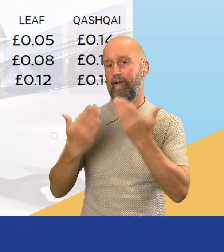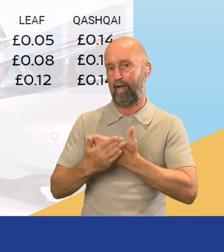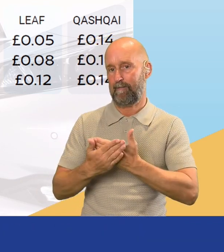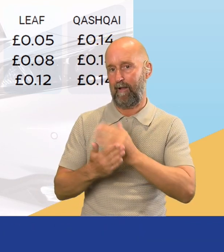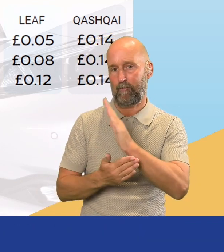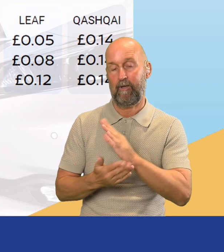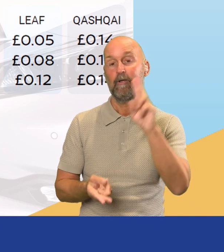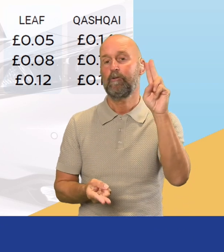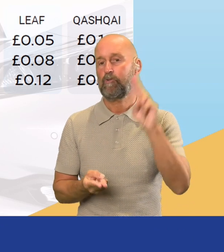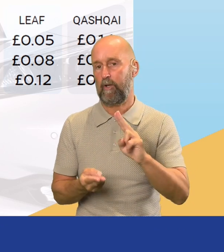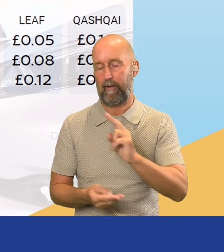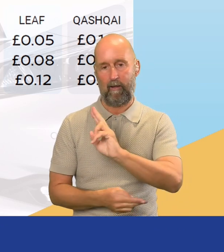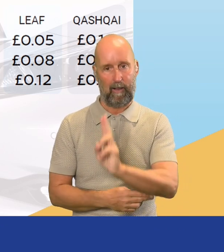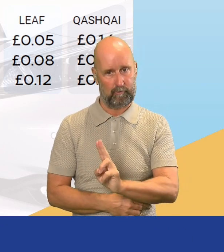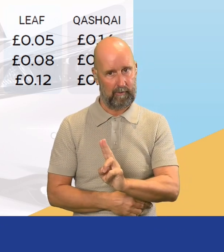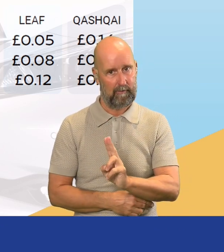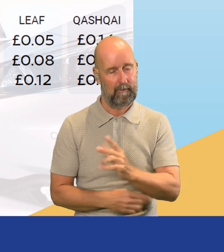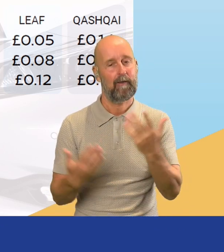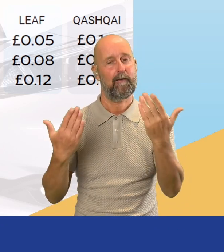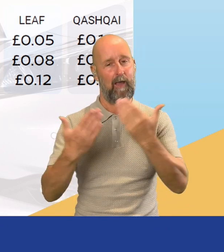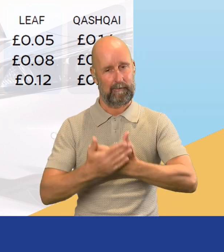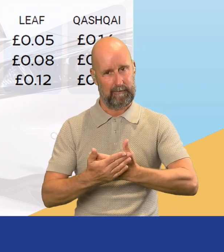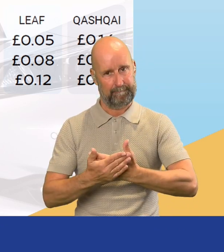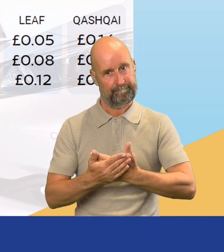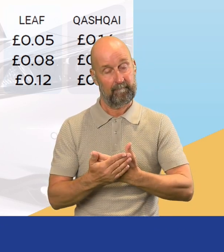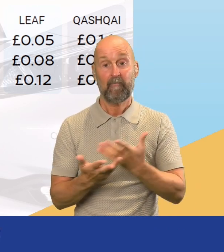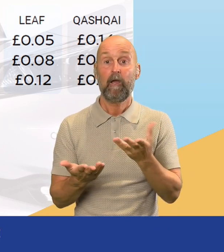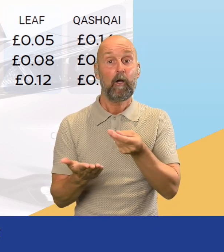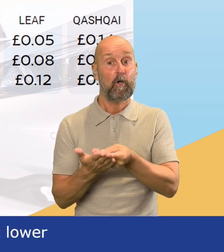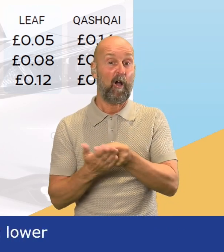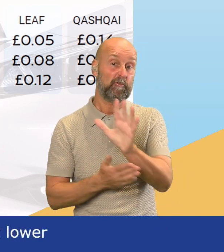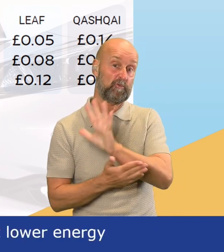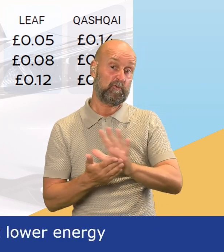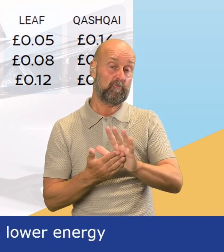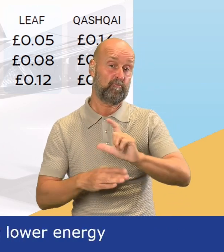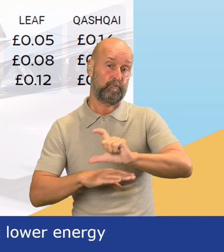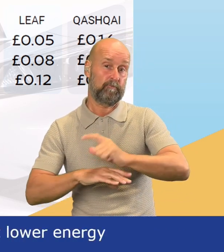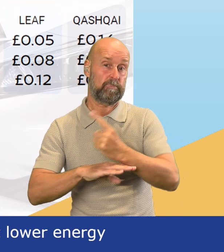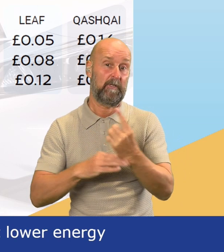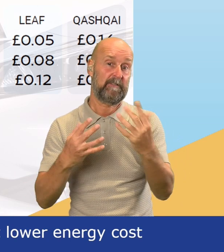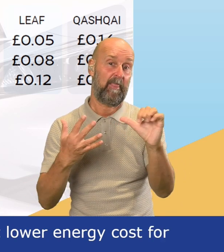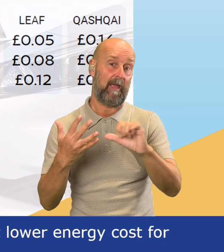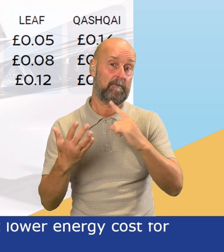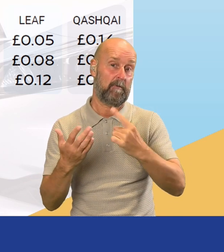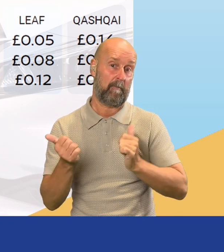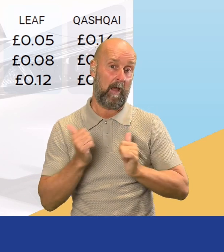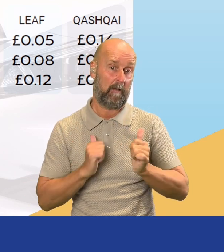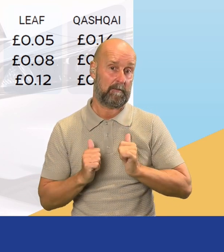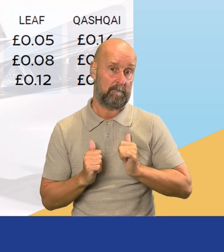lower energy cost for charging overnight. And that cost gives them an annual fuel bill, 10,000 miles, of